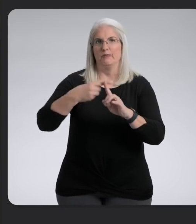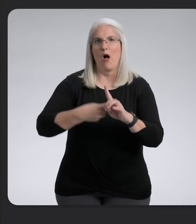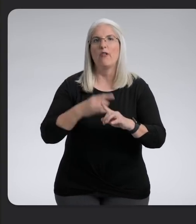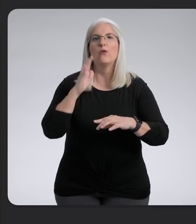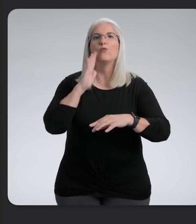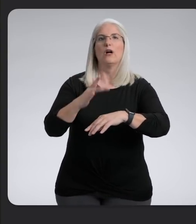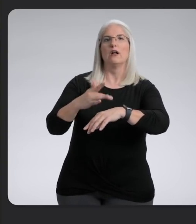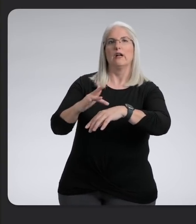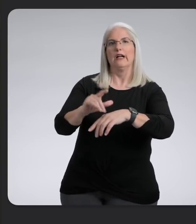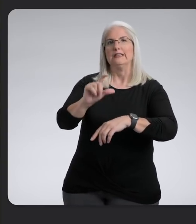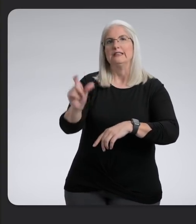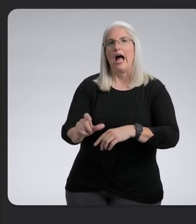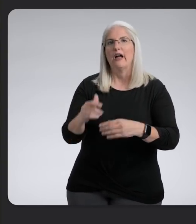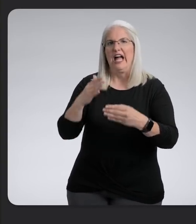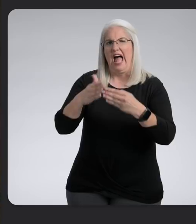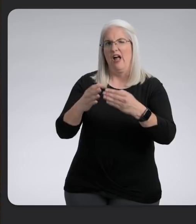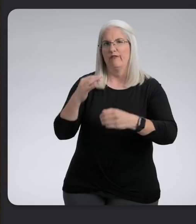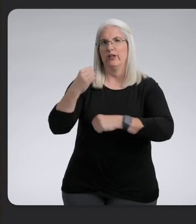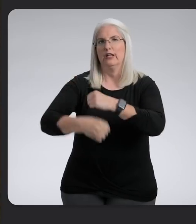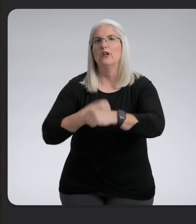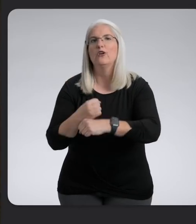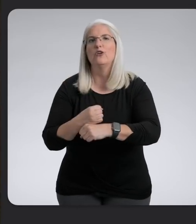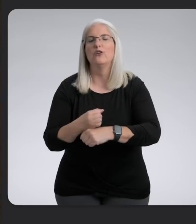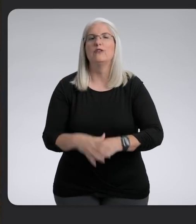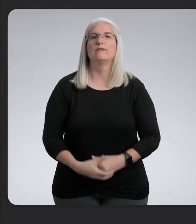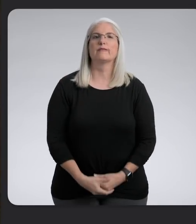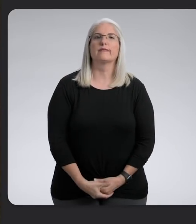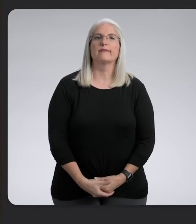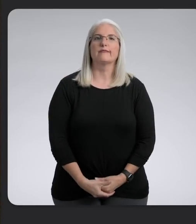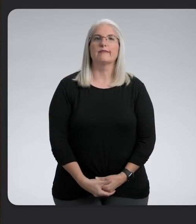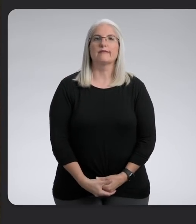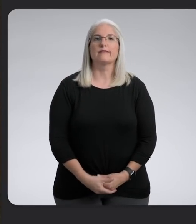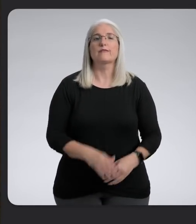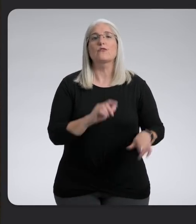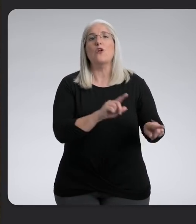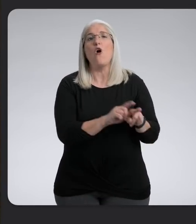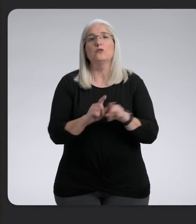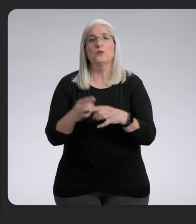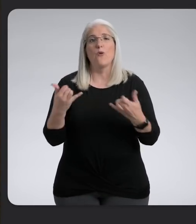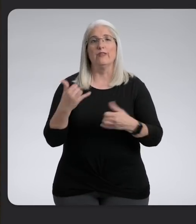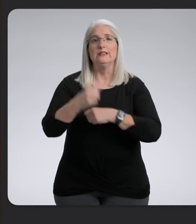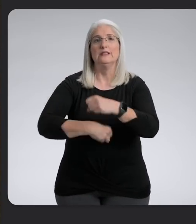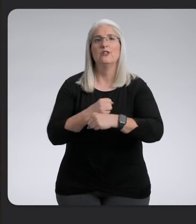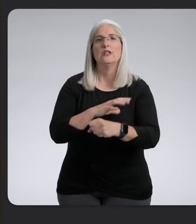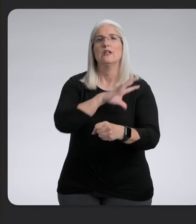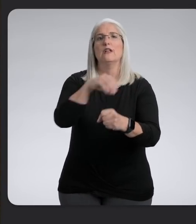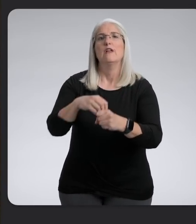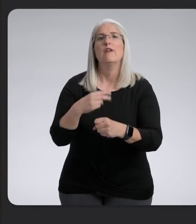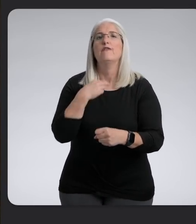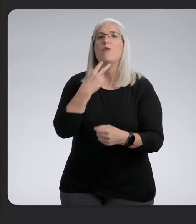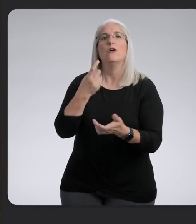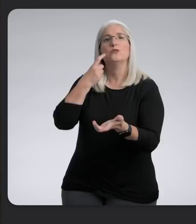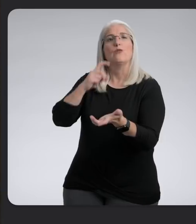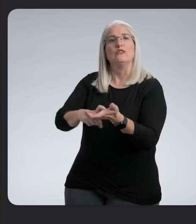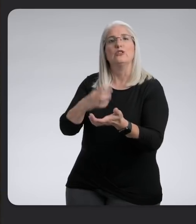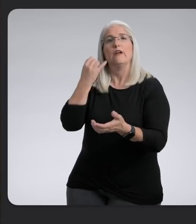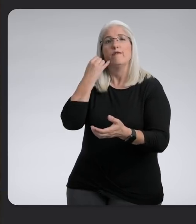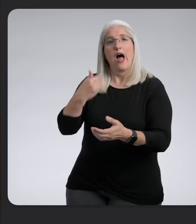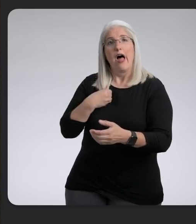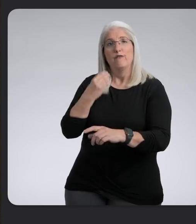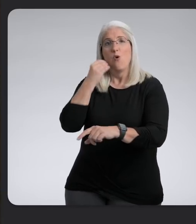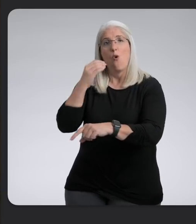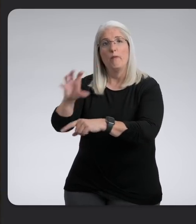year. Also later this year, we'll begin bringing voice recognition everywhere HomePod Mini ships, giving each member of the